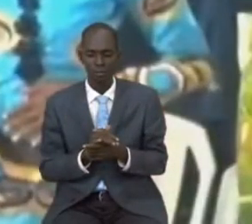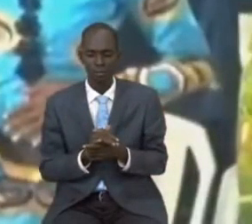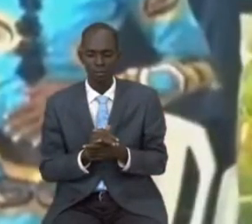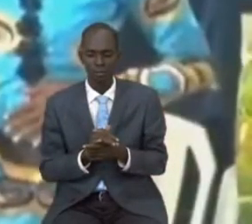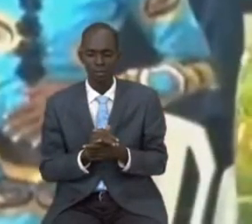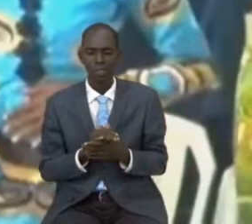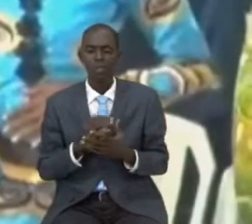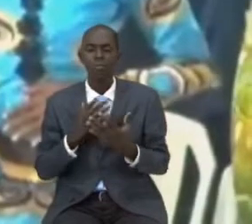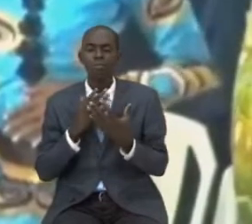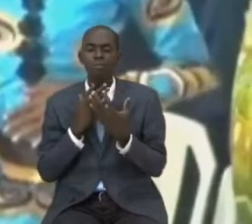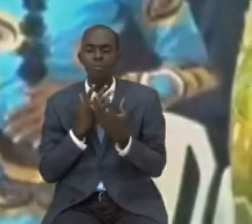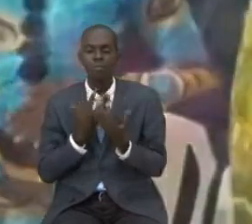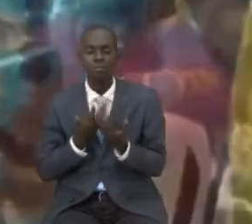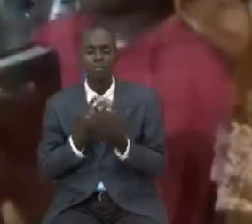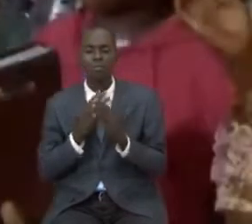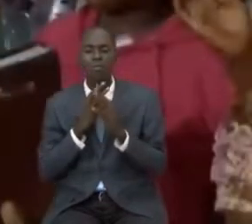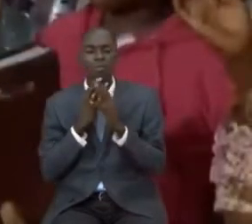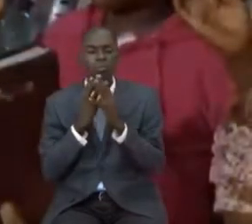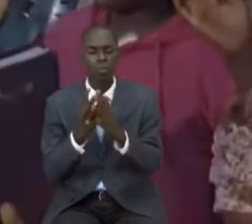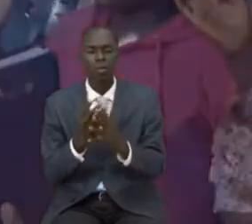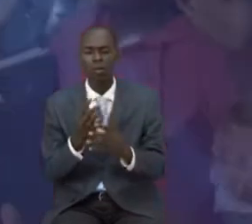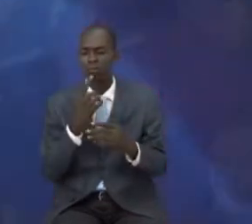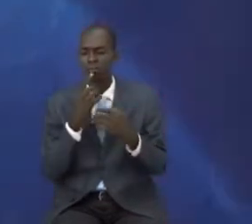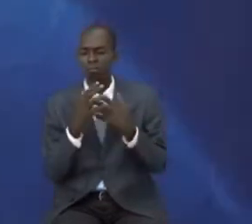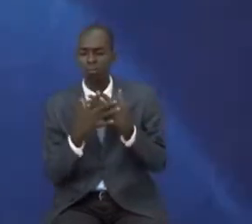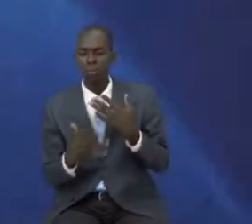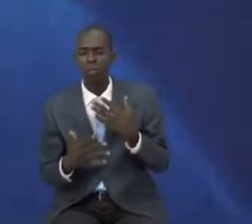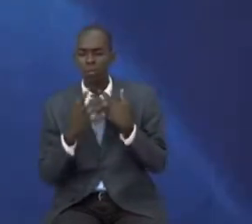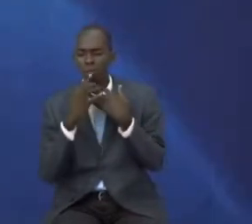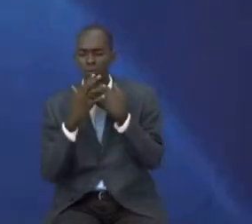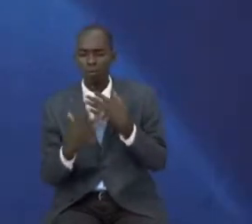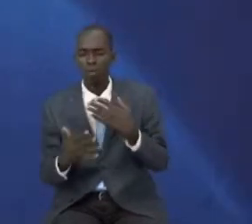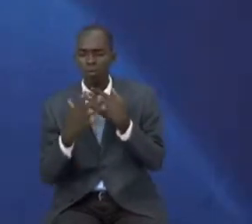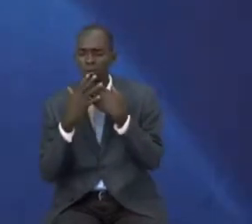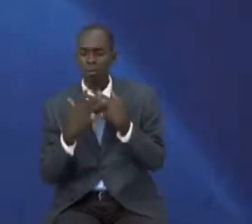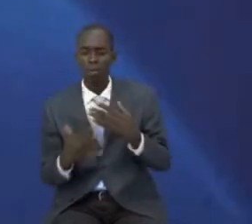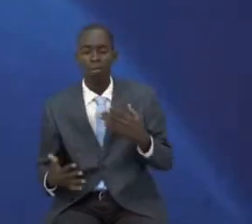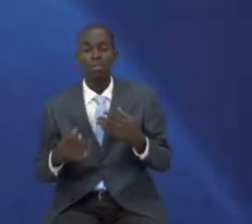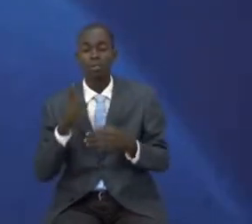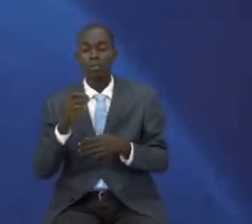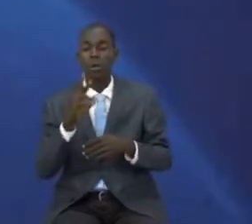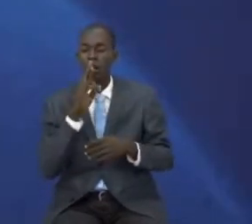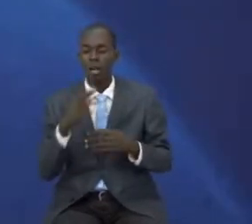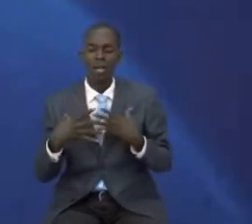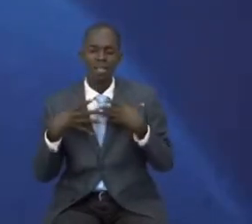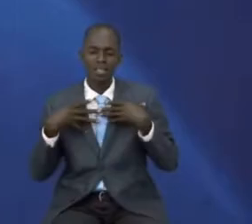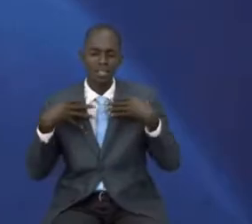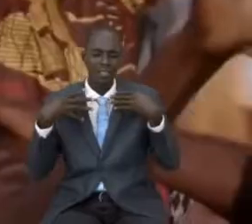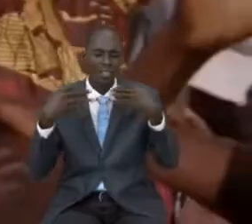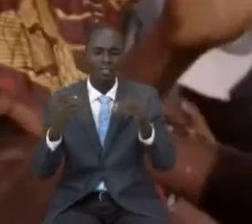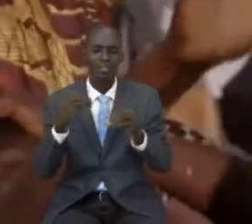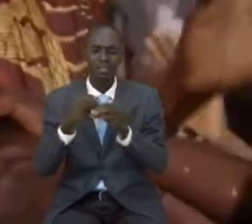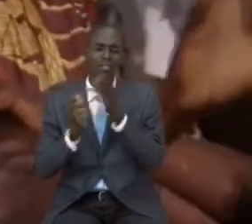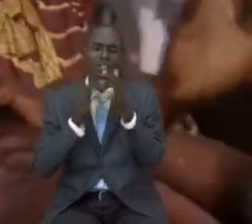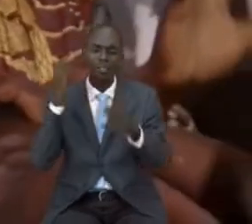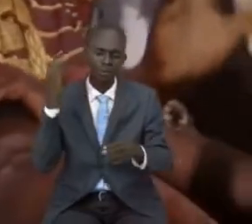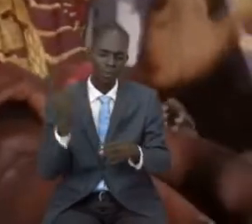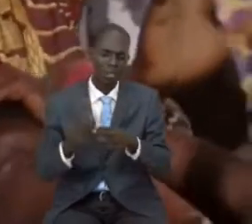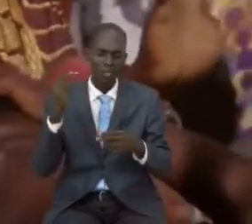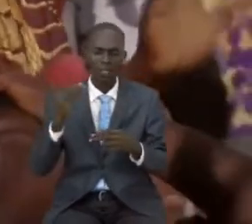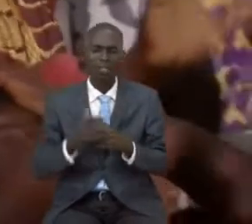Vomiting blood, stooling blood, and urinating blood, you are healed in Jesus'